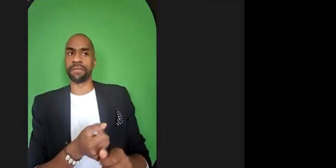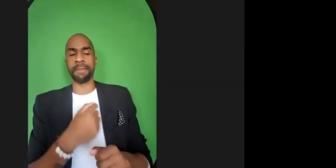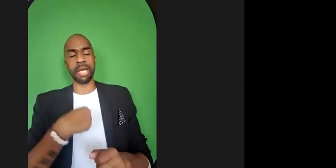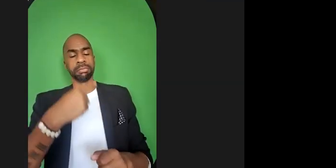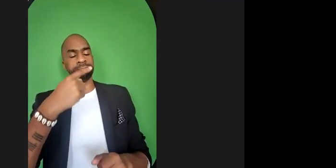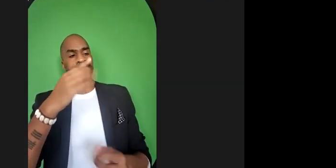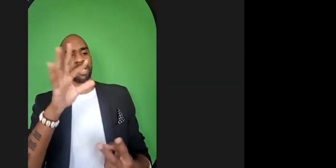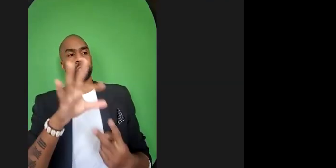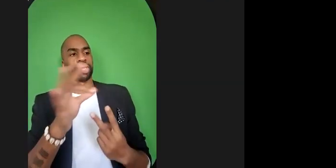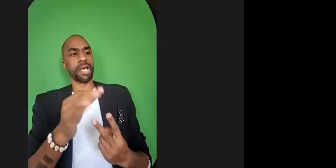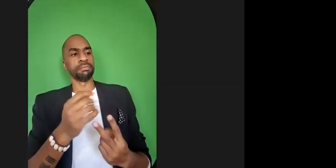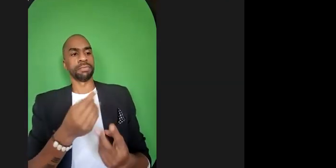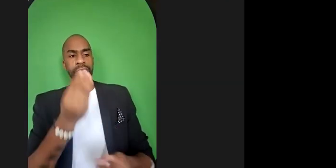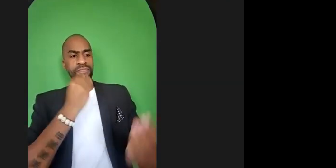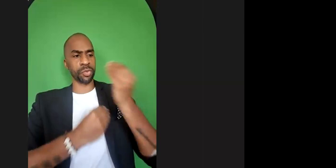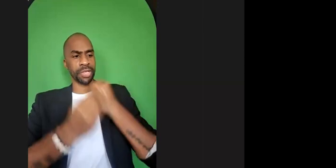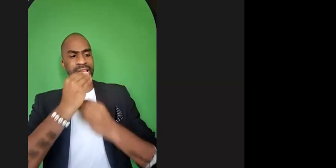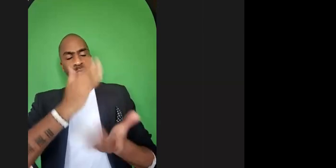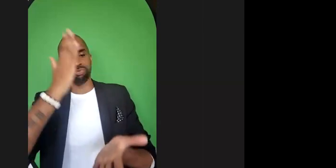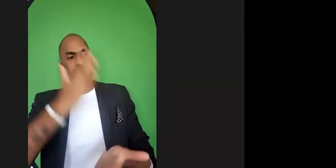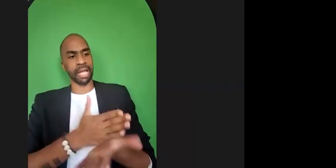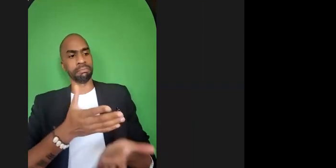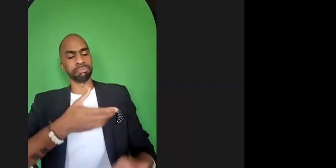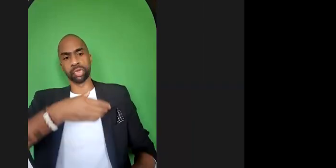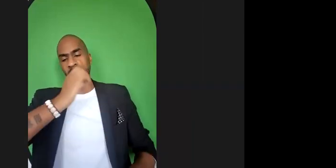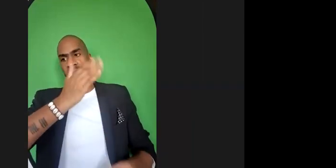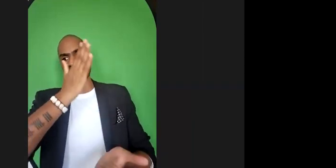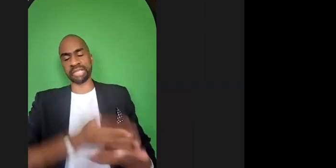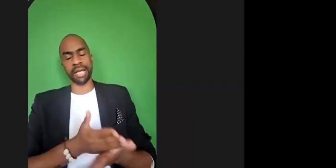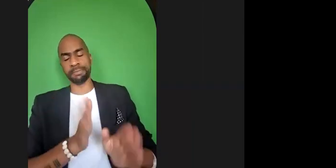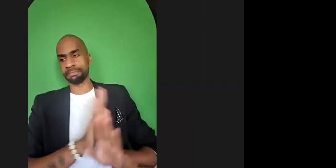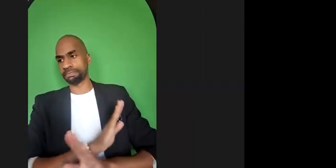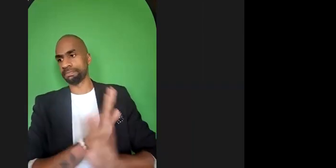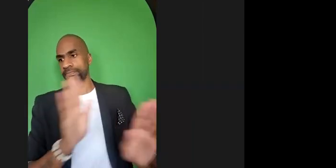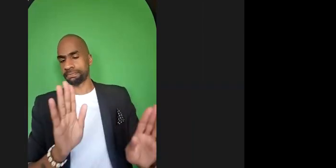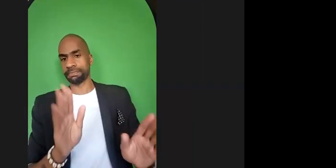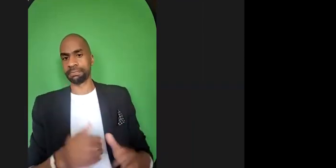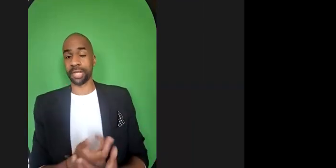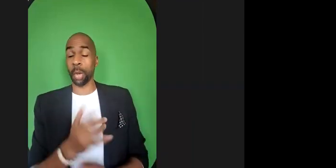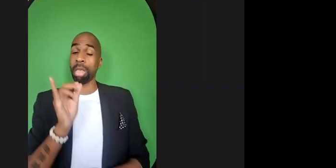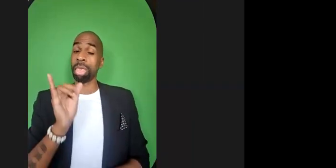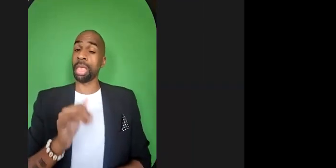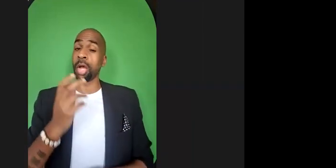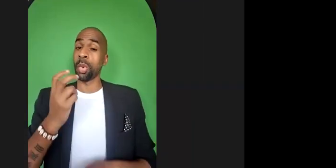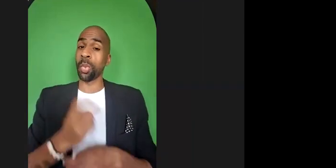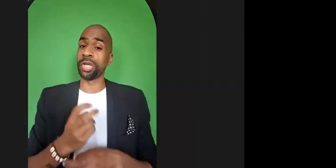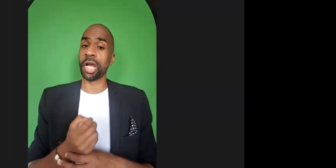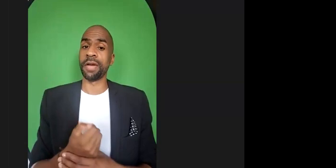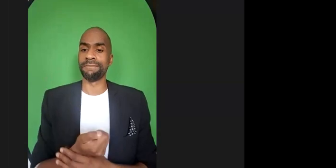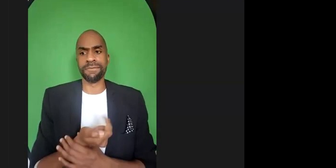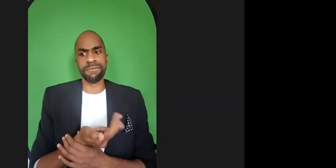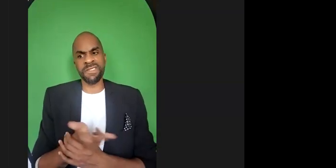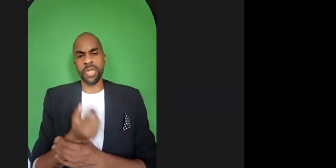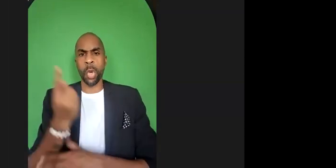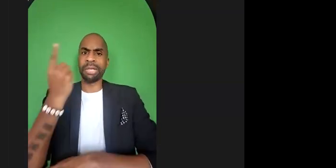to stop eating and drinking altogether. And that can be difficult, particularly in the first few days where there's